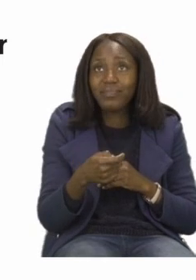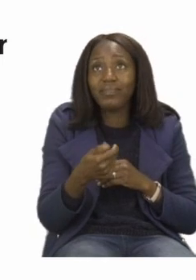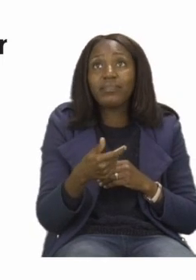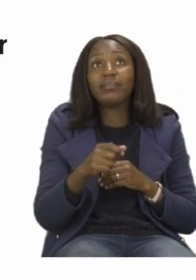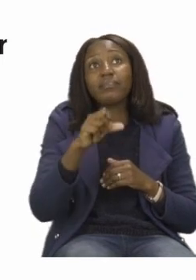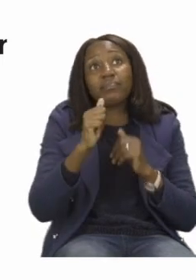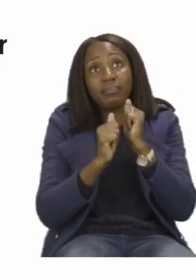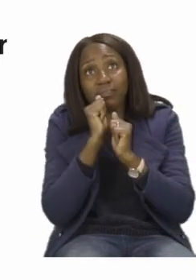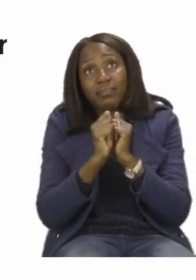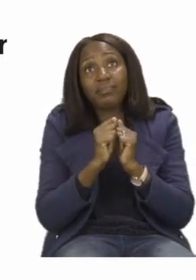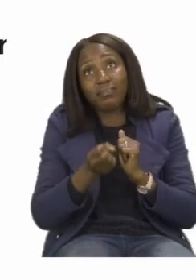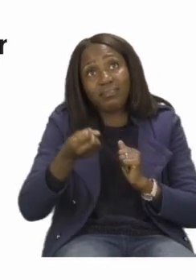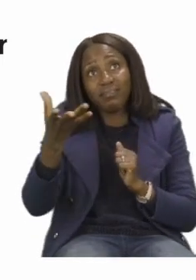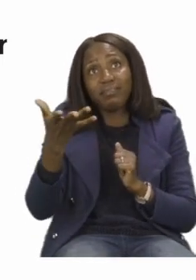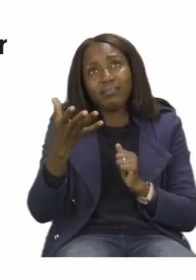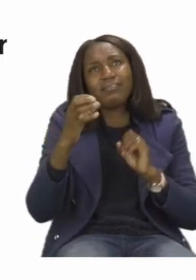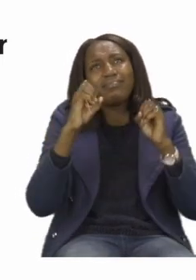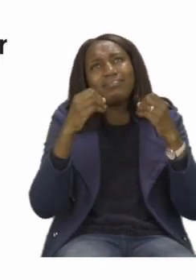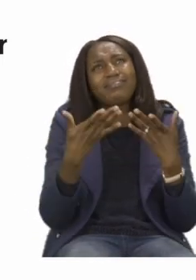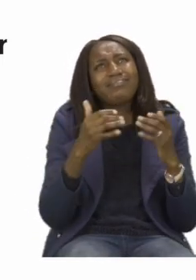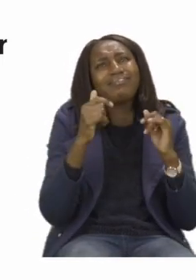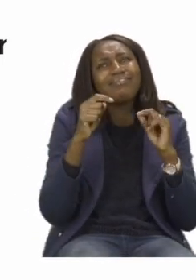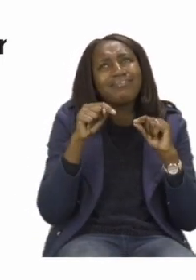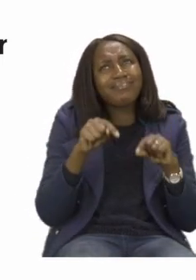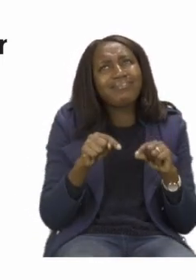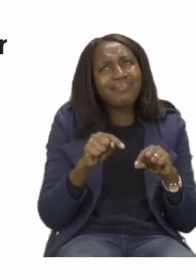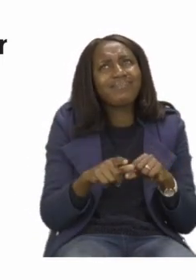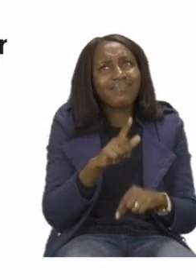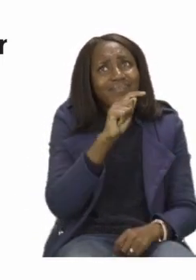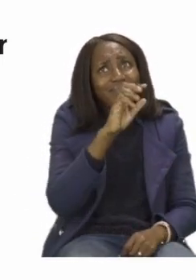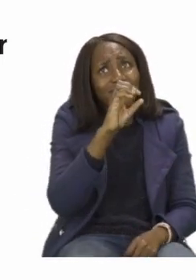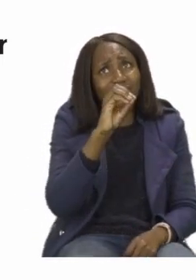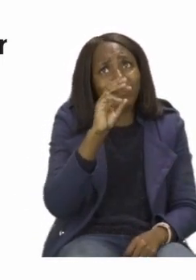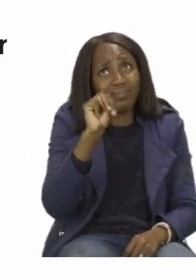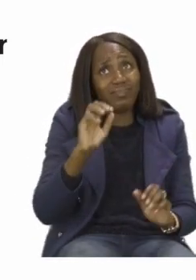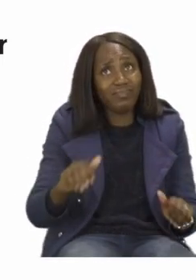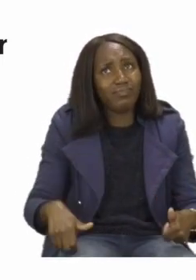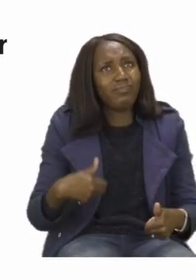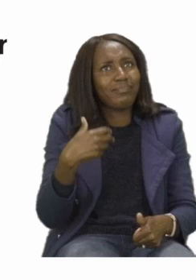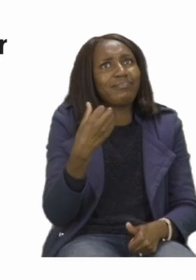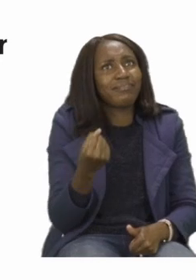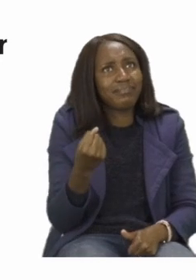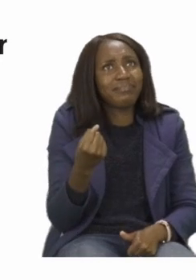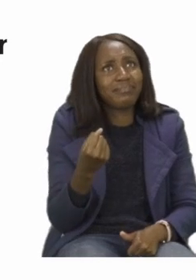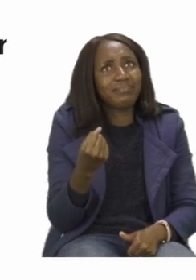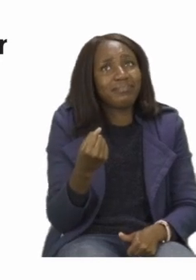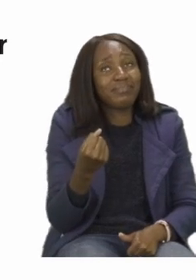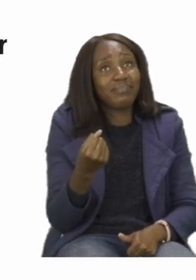How many marbles does Tom have left?